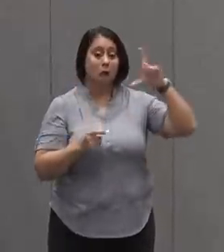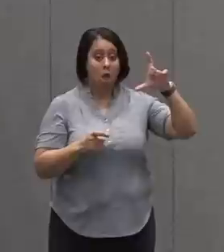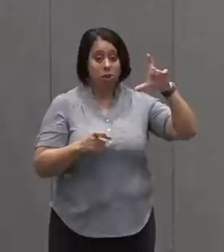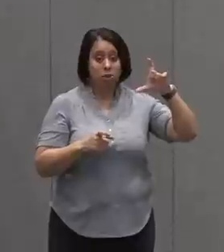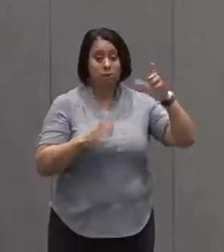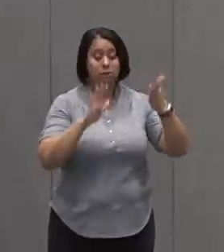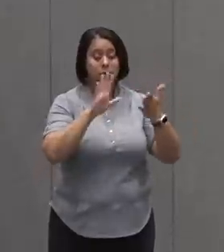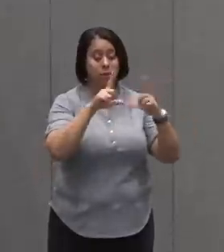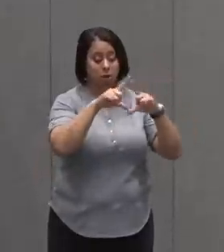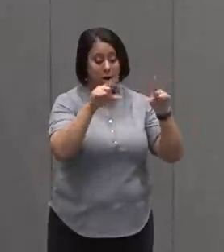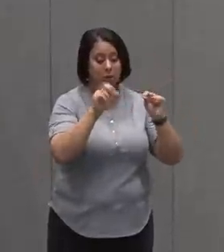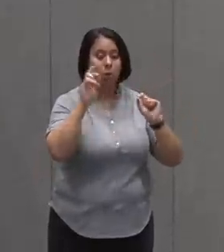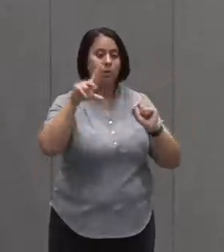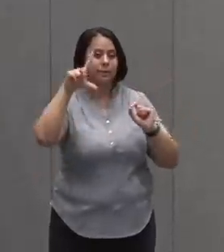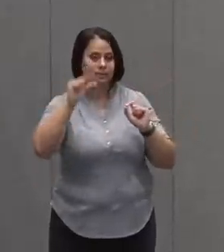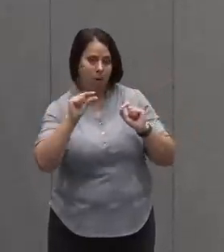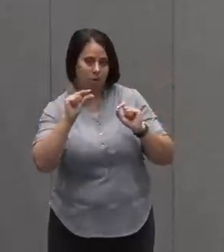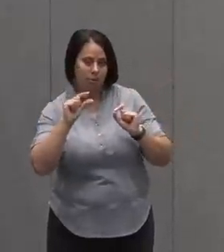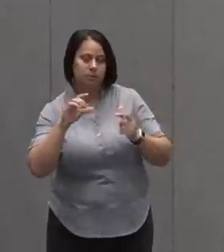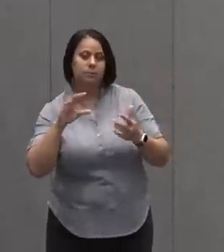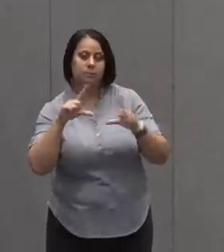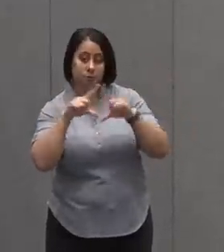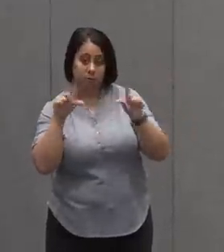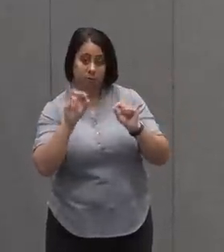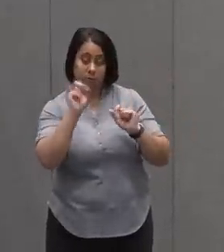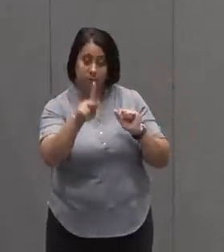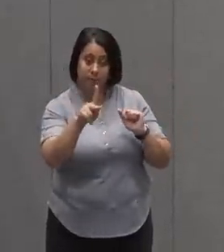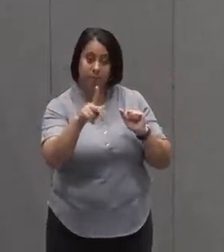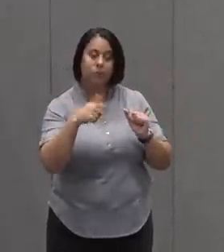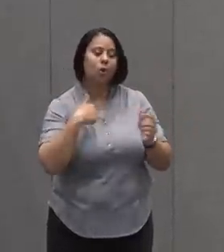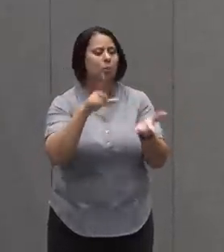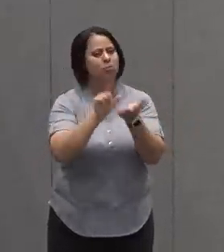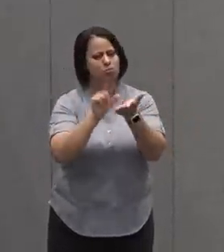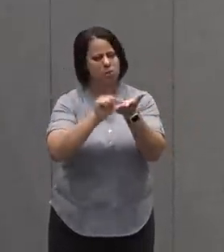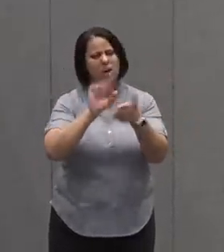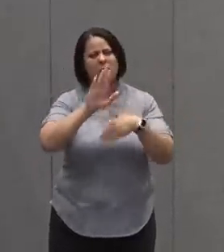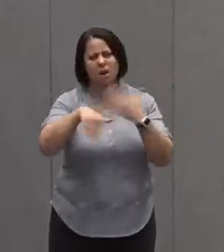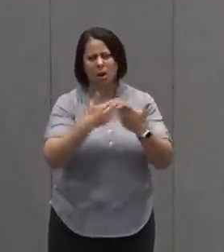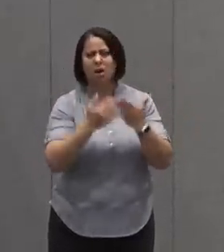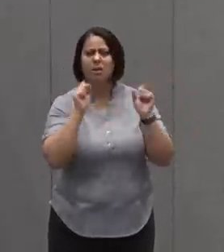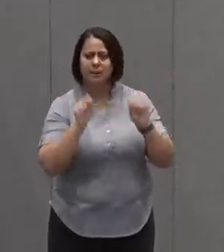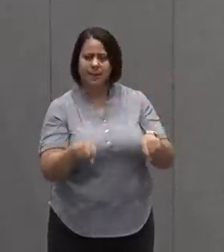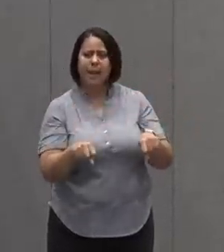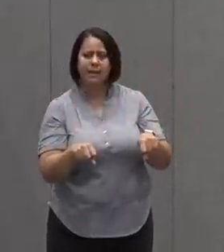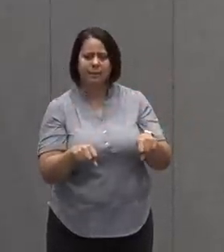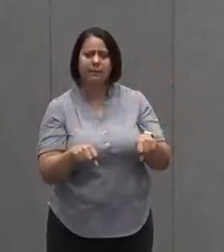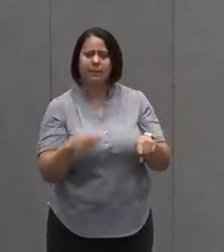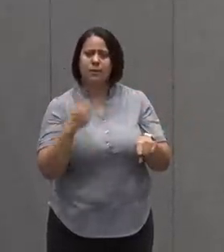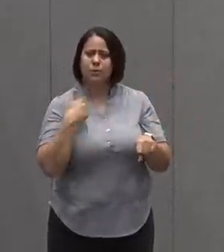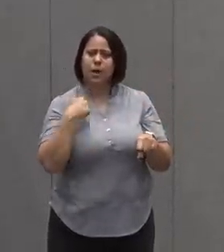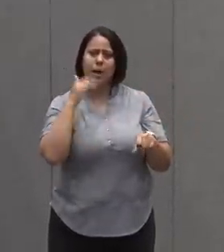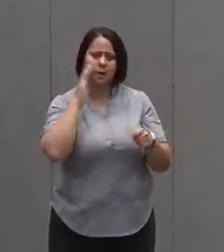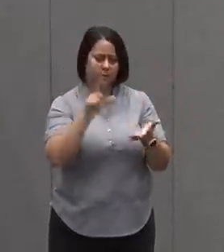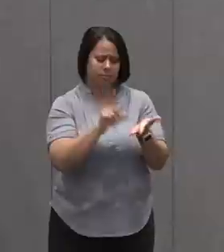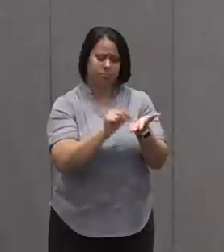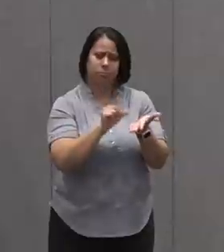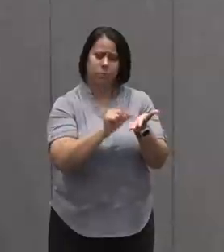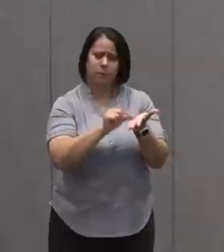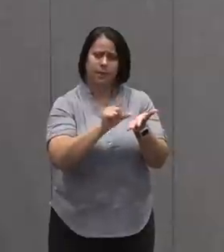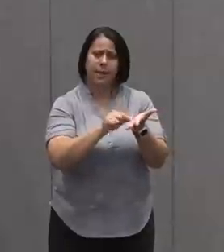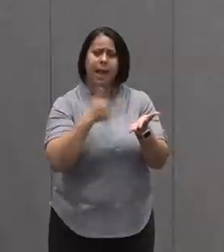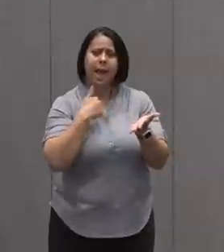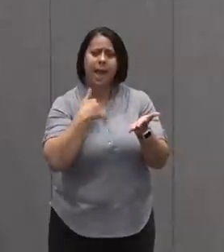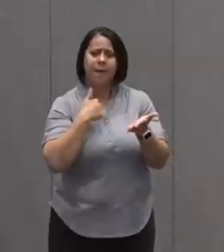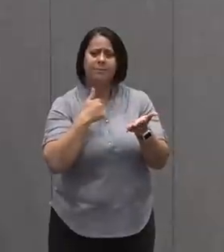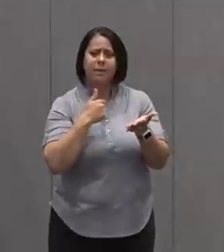cards. And those print out, and I just kind of identified them with, you know, a little sticky dot, but you could put an X on them so that you